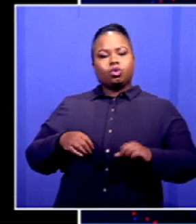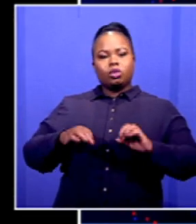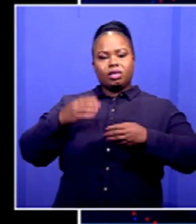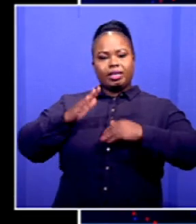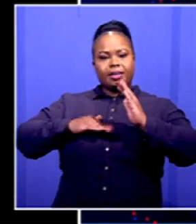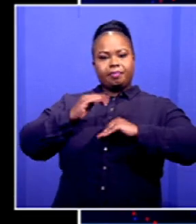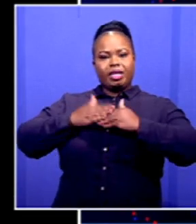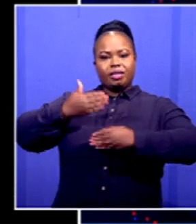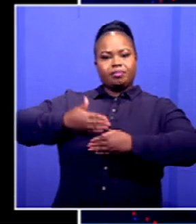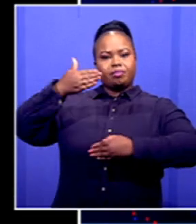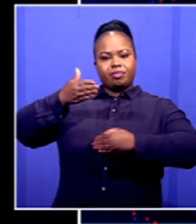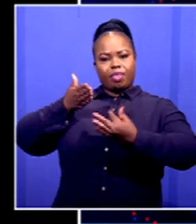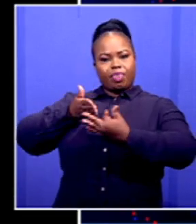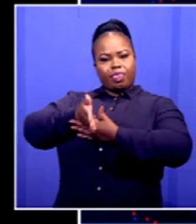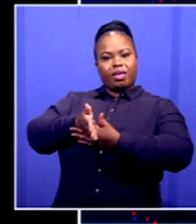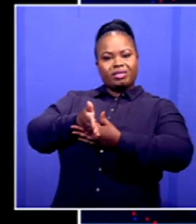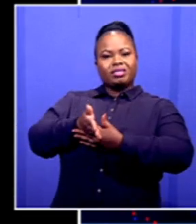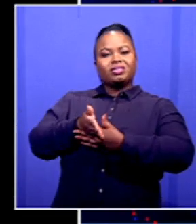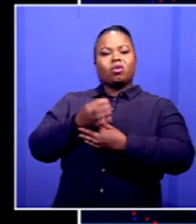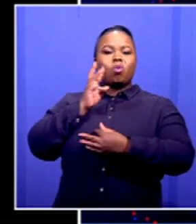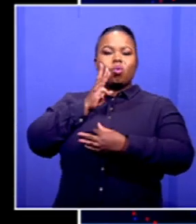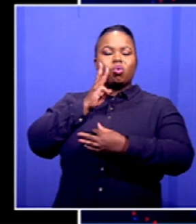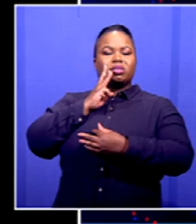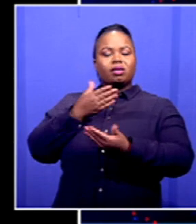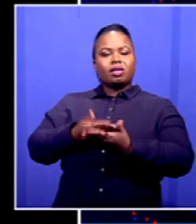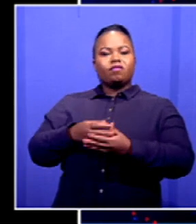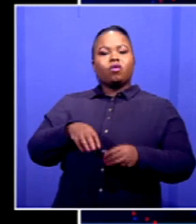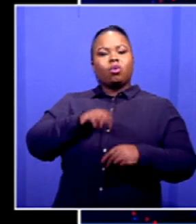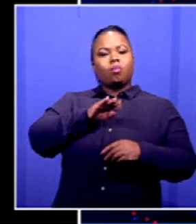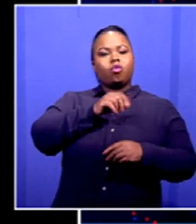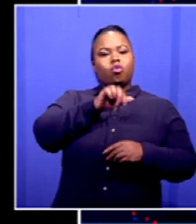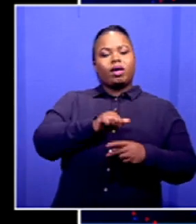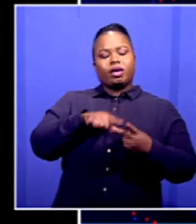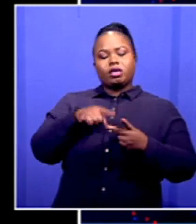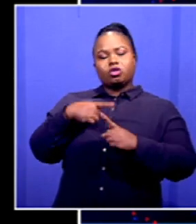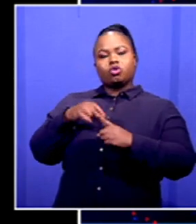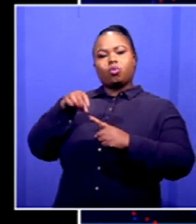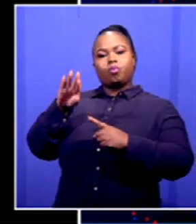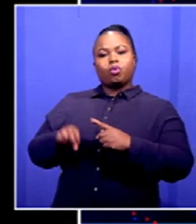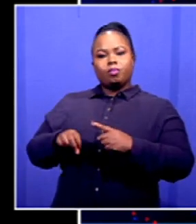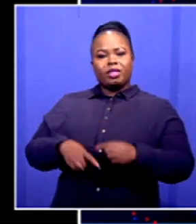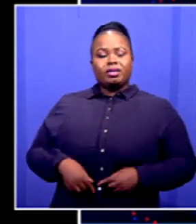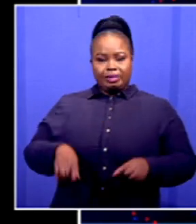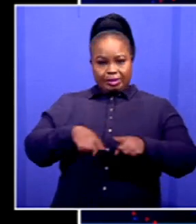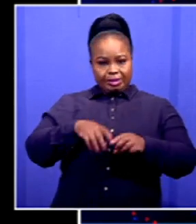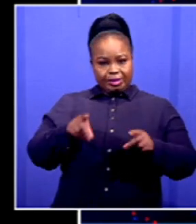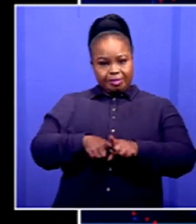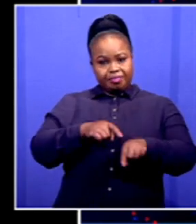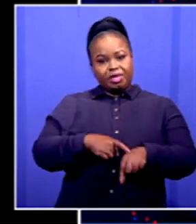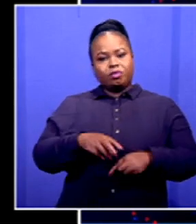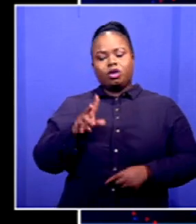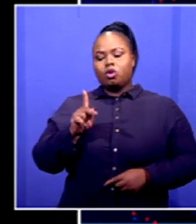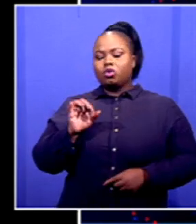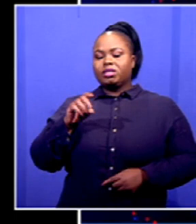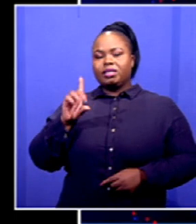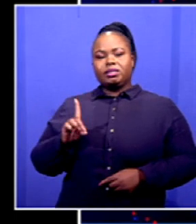for people in Topo and Bulwer to have access to water. Yes. If you go to Kokstad quickly, Griselda, there is